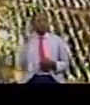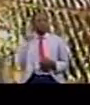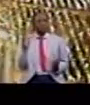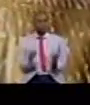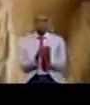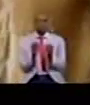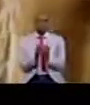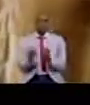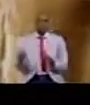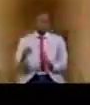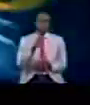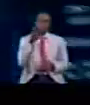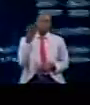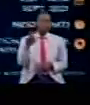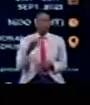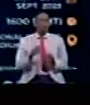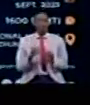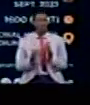that.